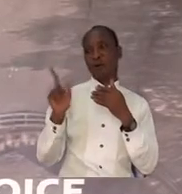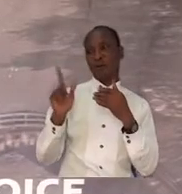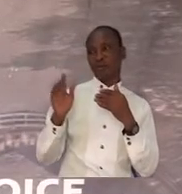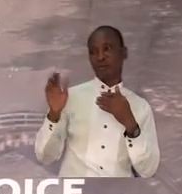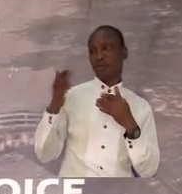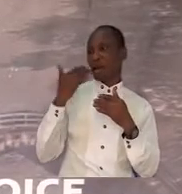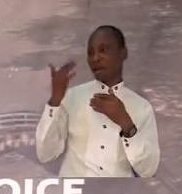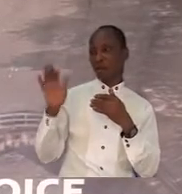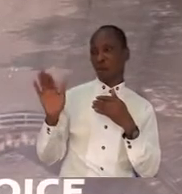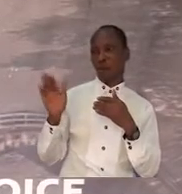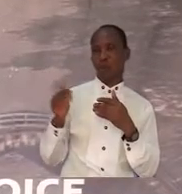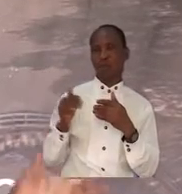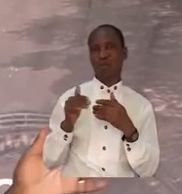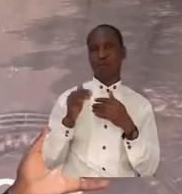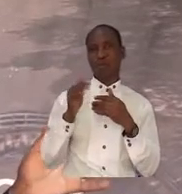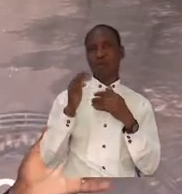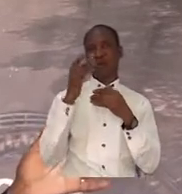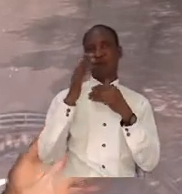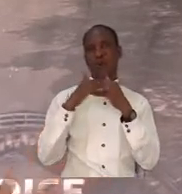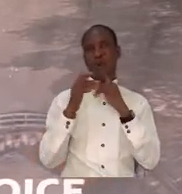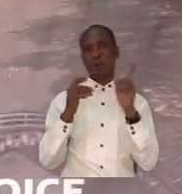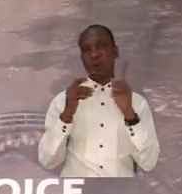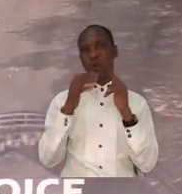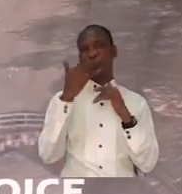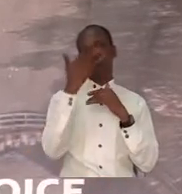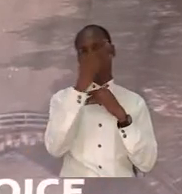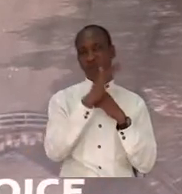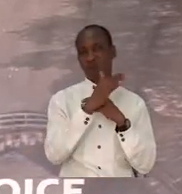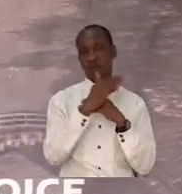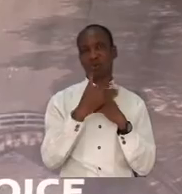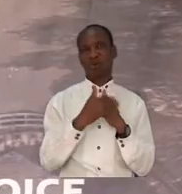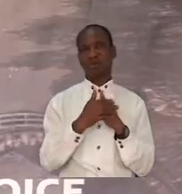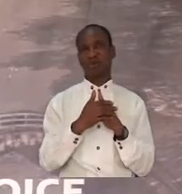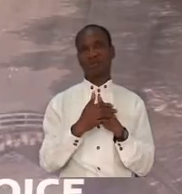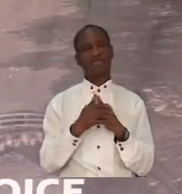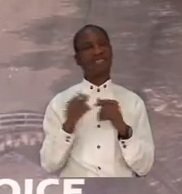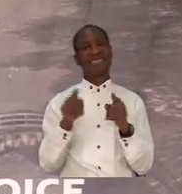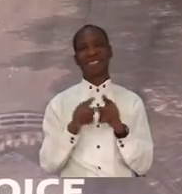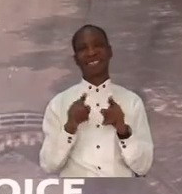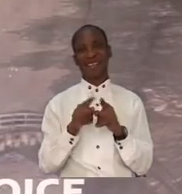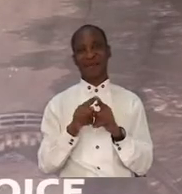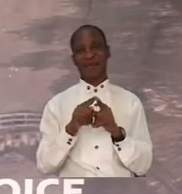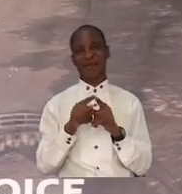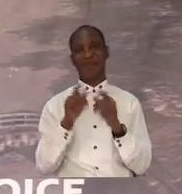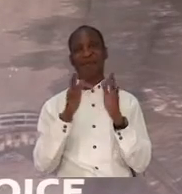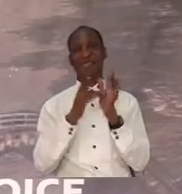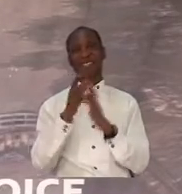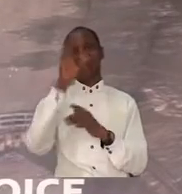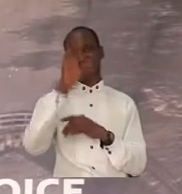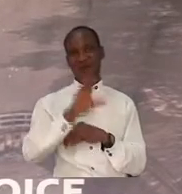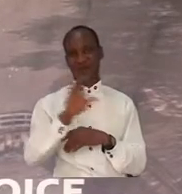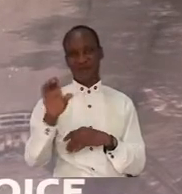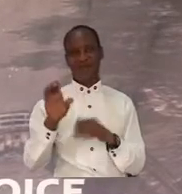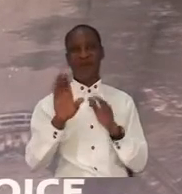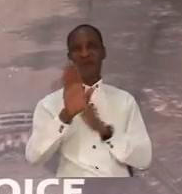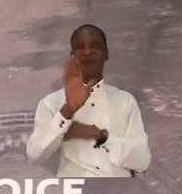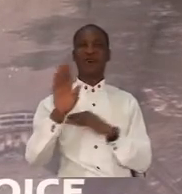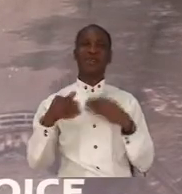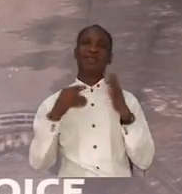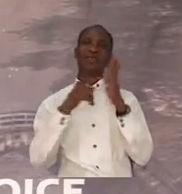my Mojaba, into Moja every Yesu in them, every Nitrim, a home for me, Niancopo Yichle is life.